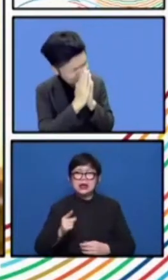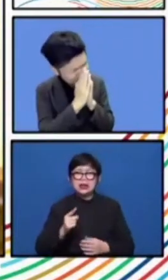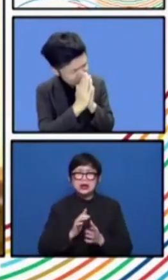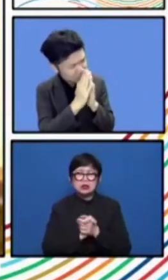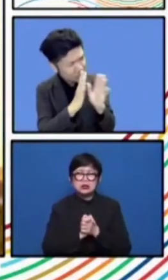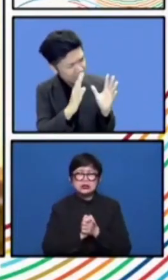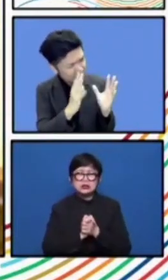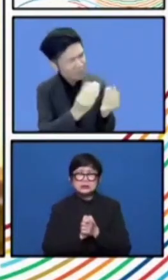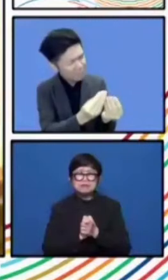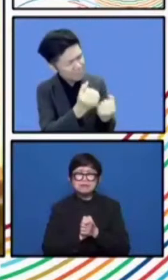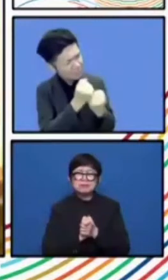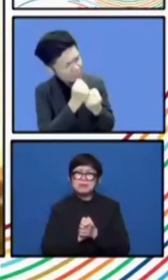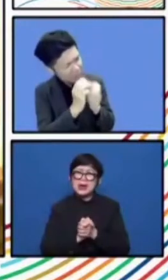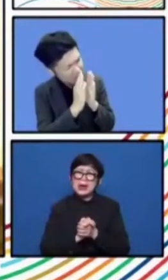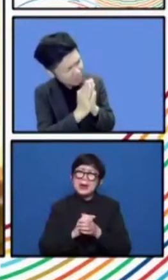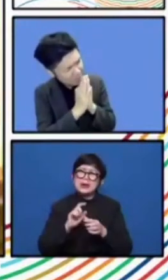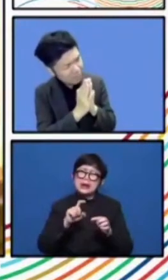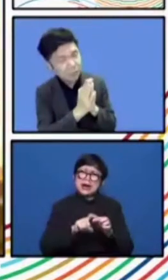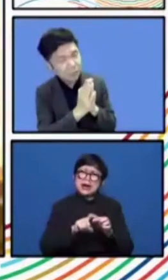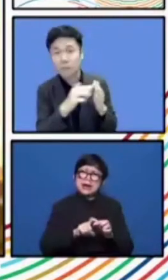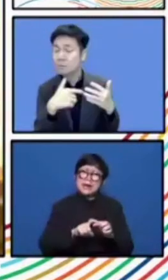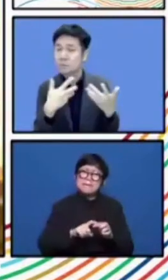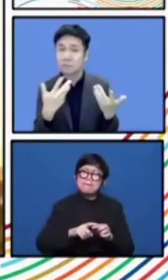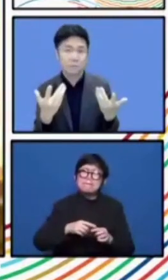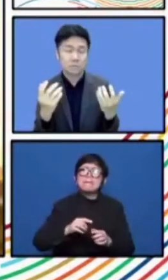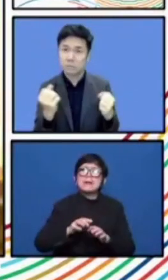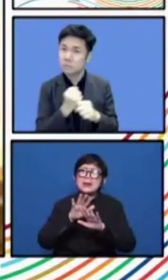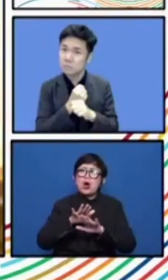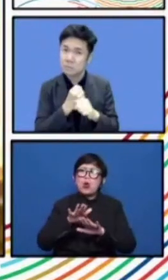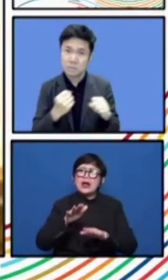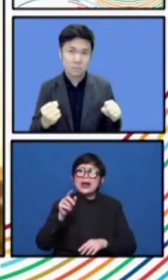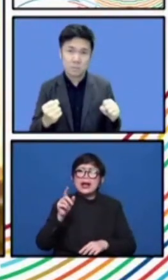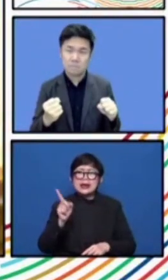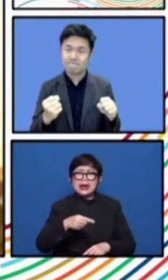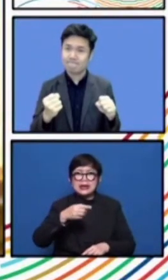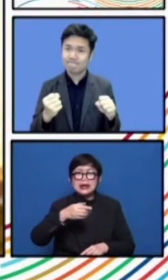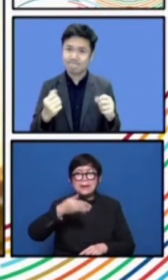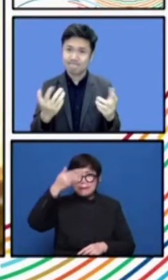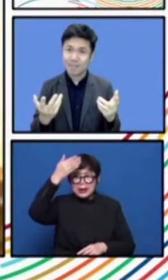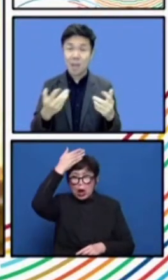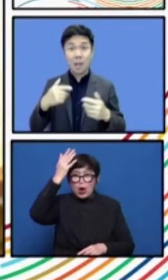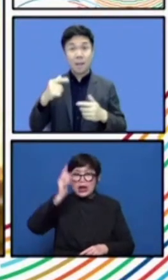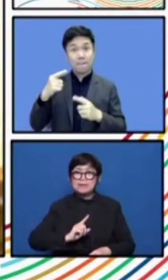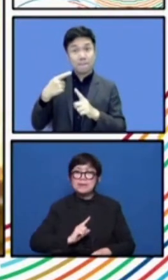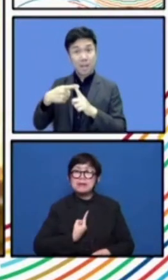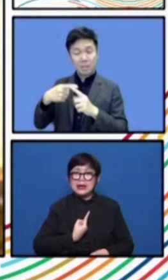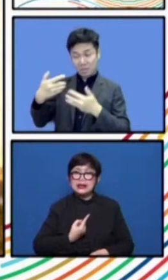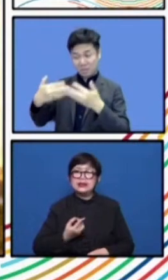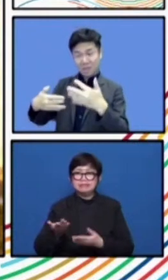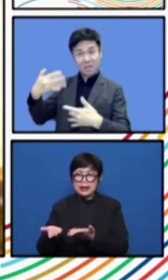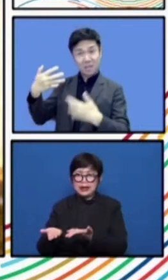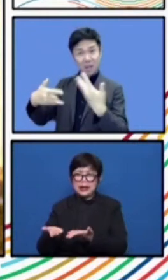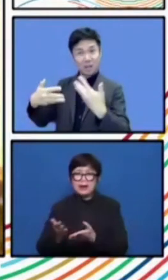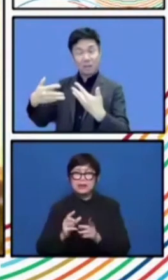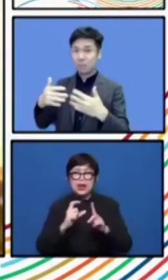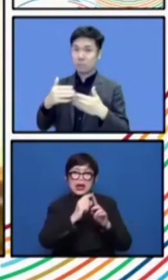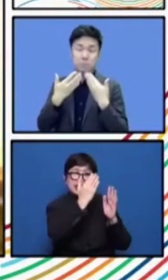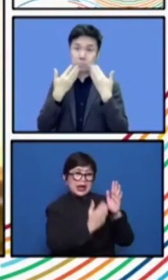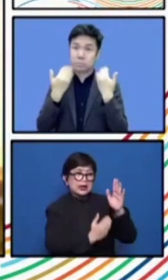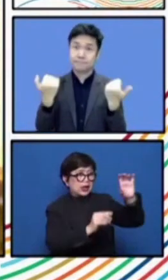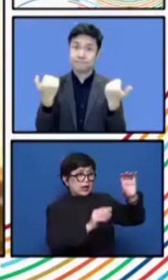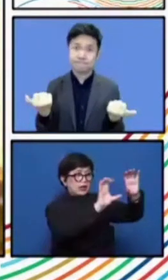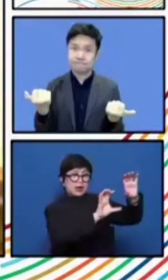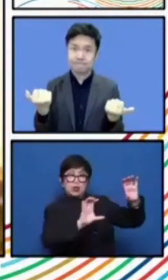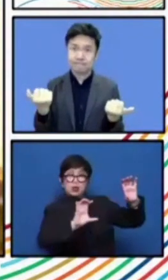available data in the community including the Democratic data there is often no information